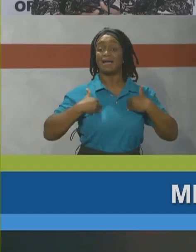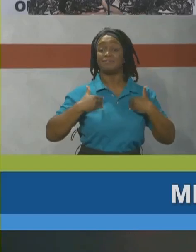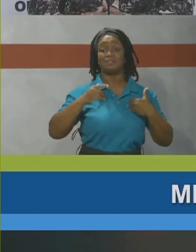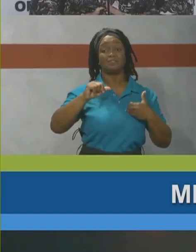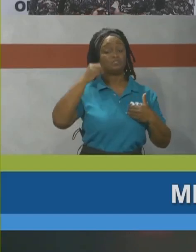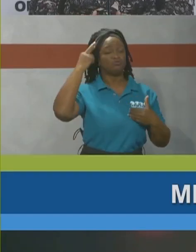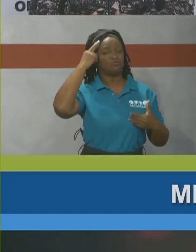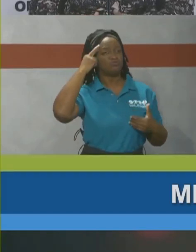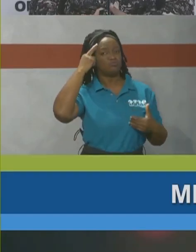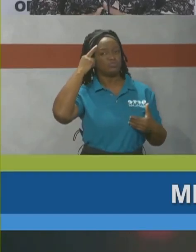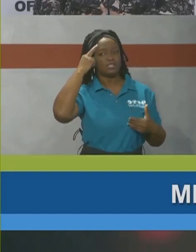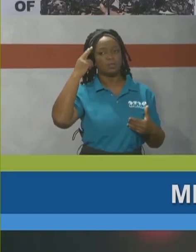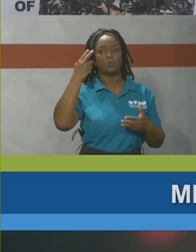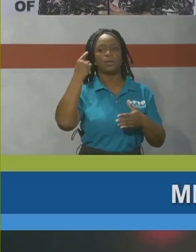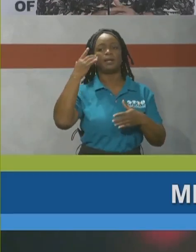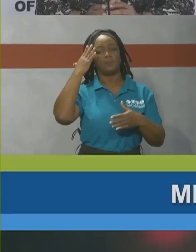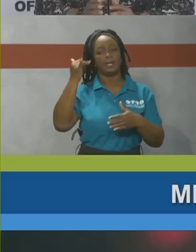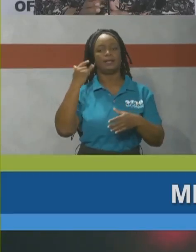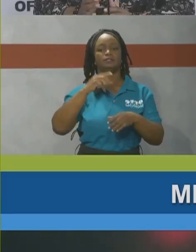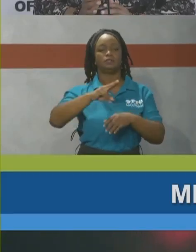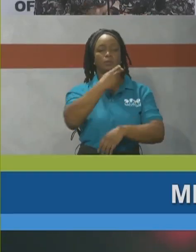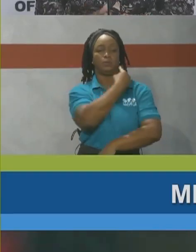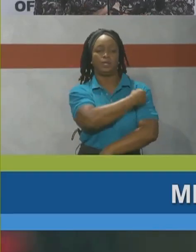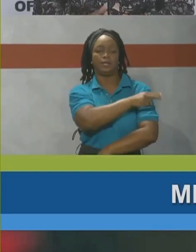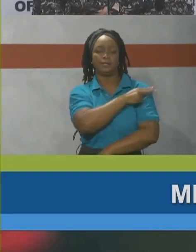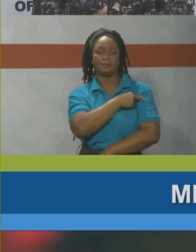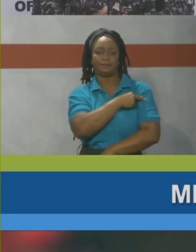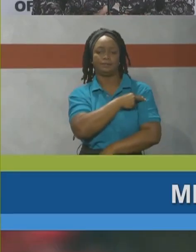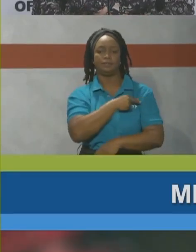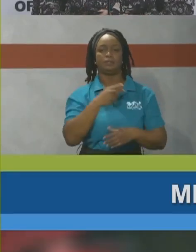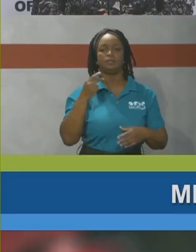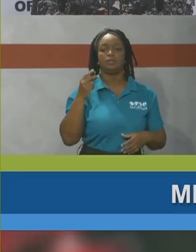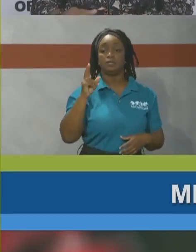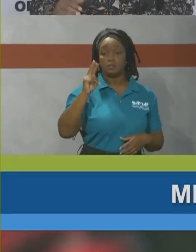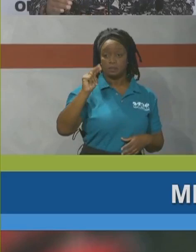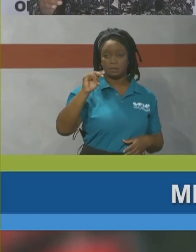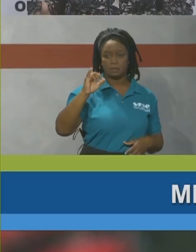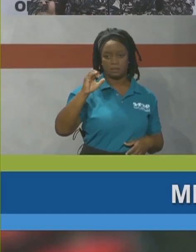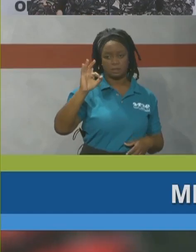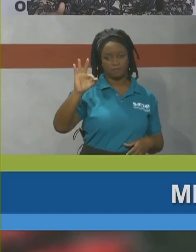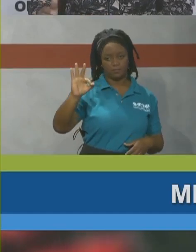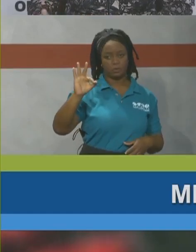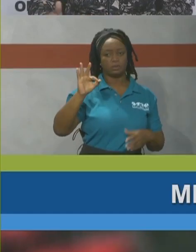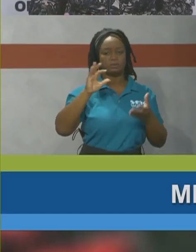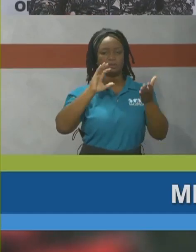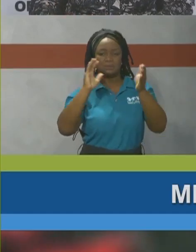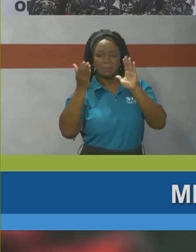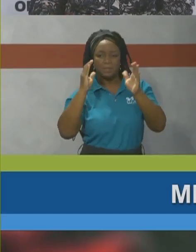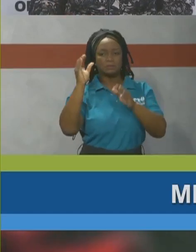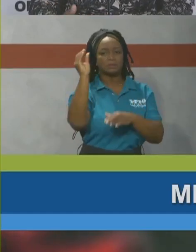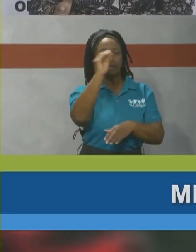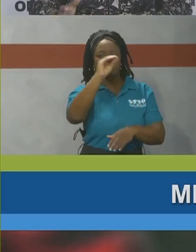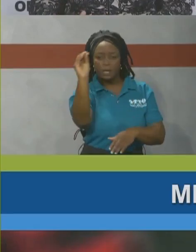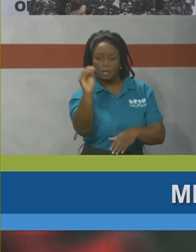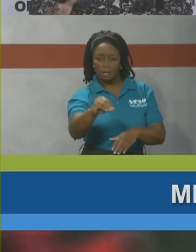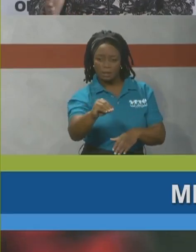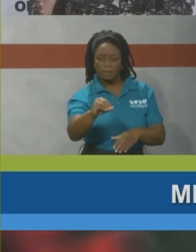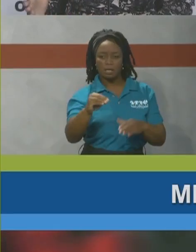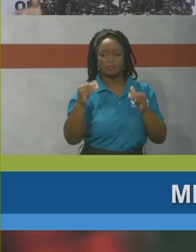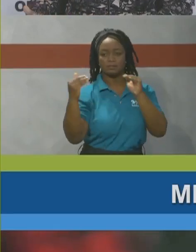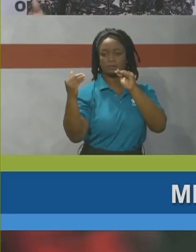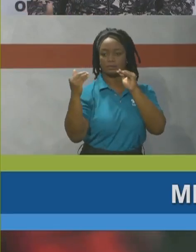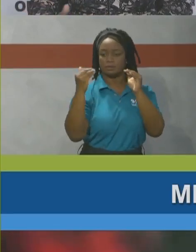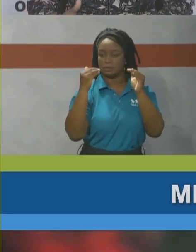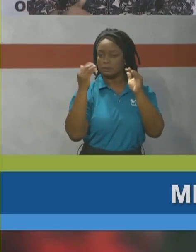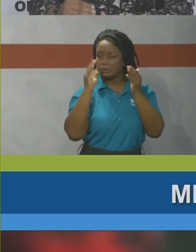So what UNICEF does, it compares the percentage mortality to the overall amount of deaths. And it's really a